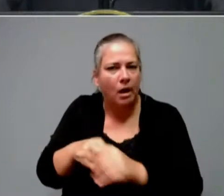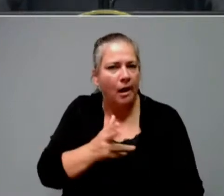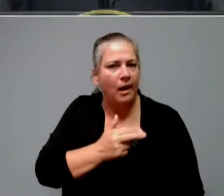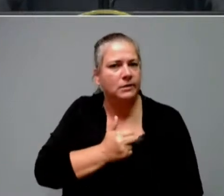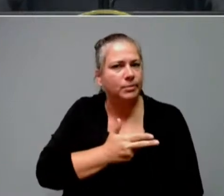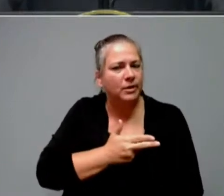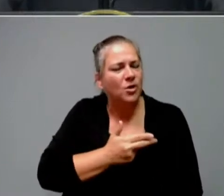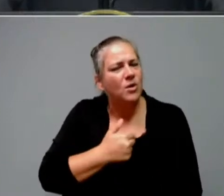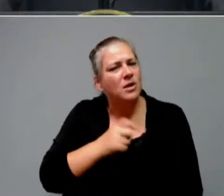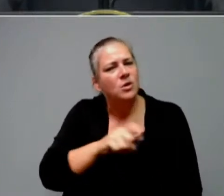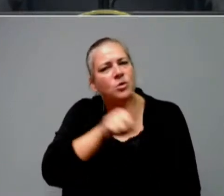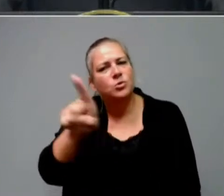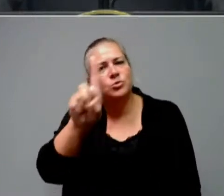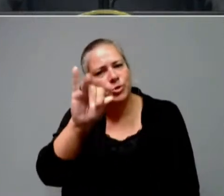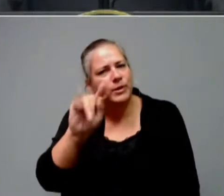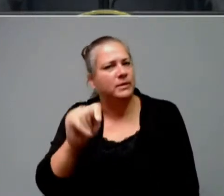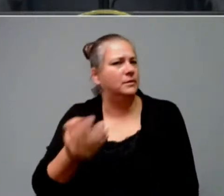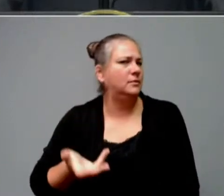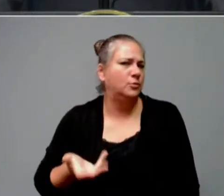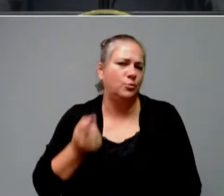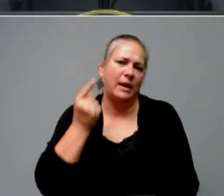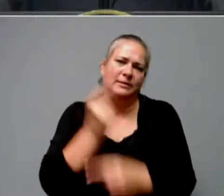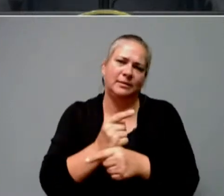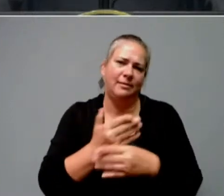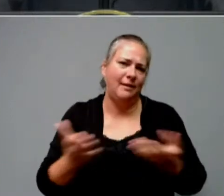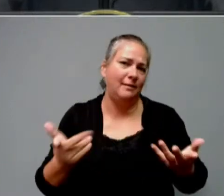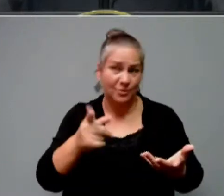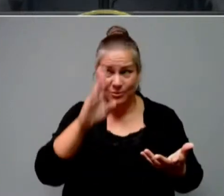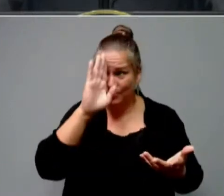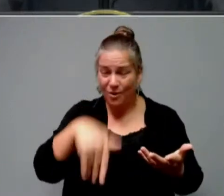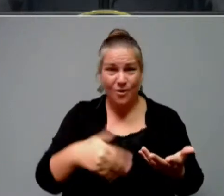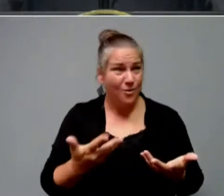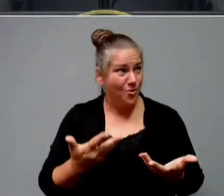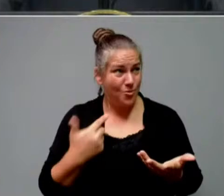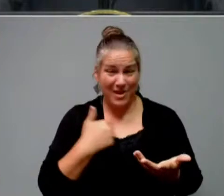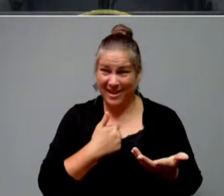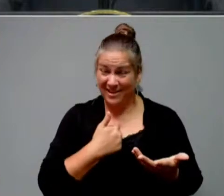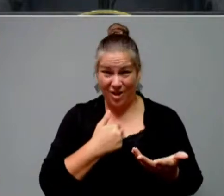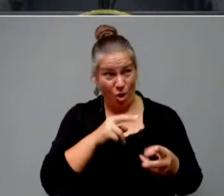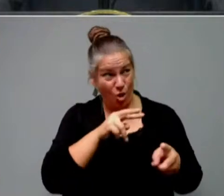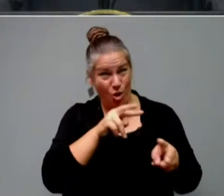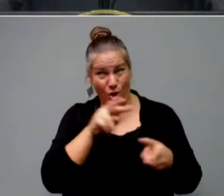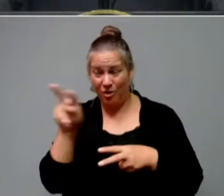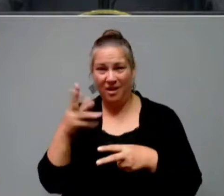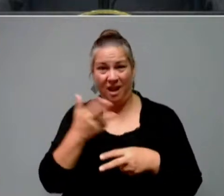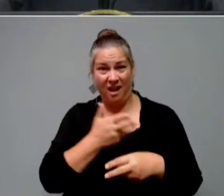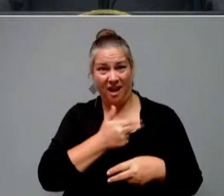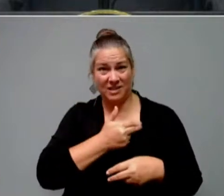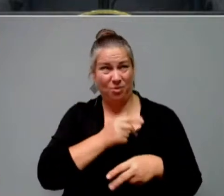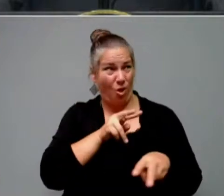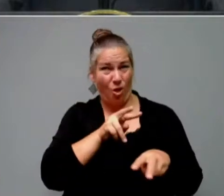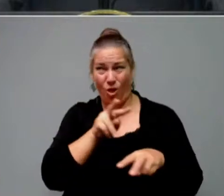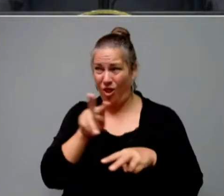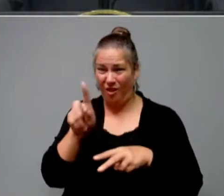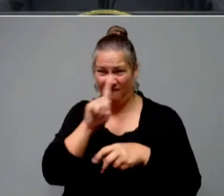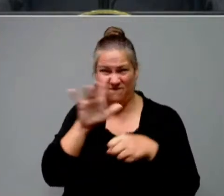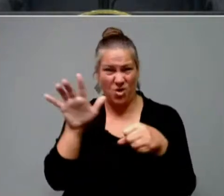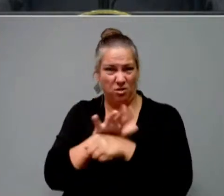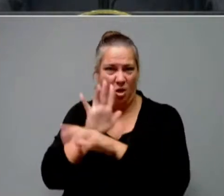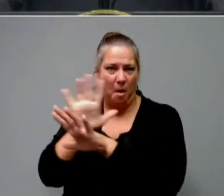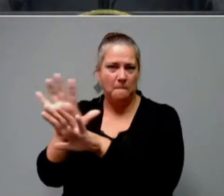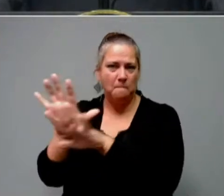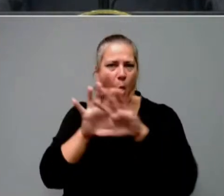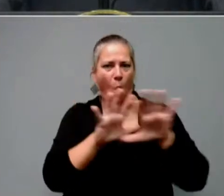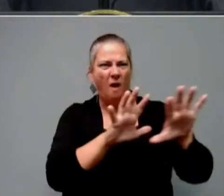also means is we are very close to all of our hospitals being full. It is something that we may well see here in the